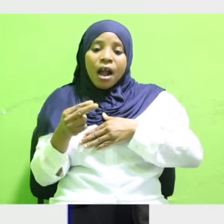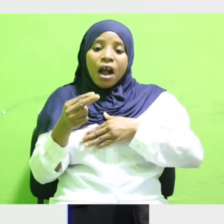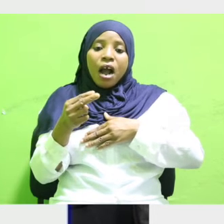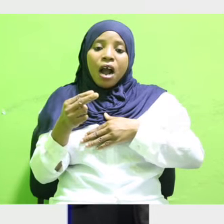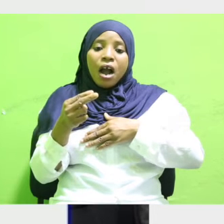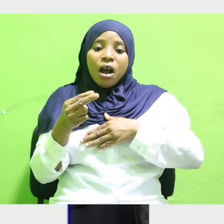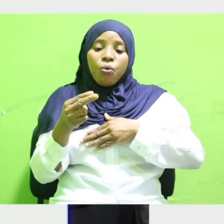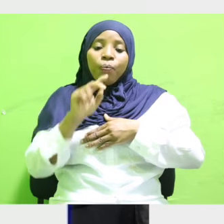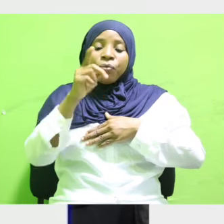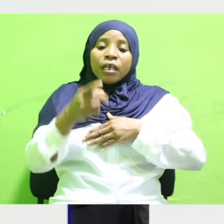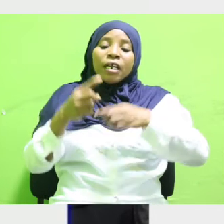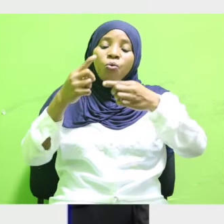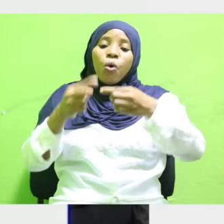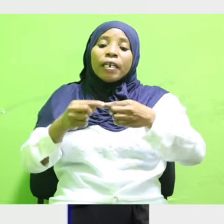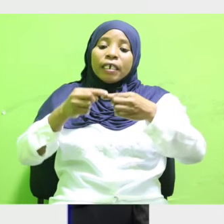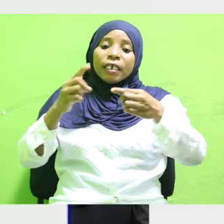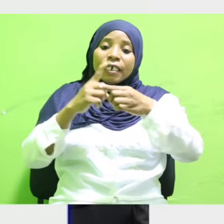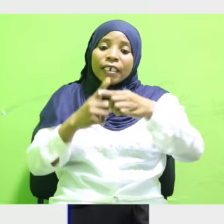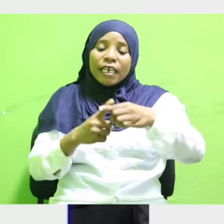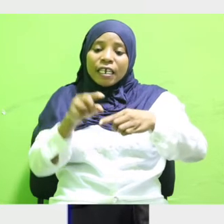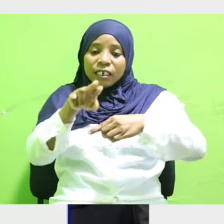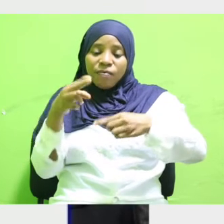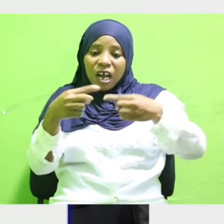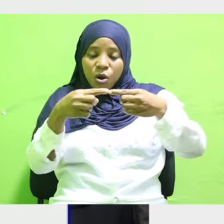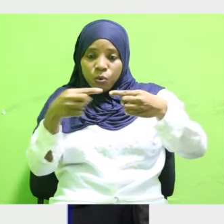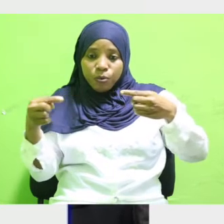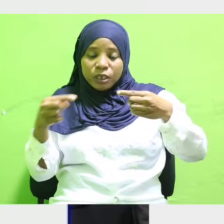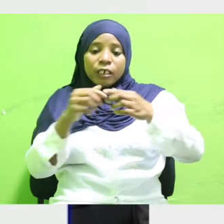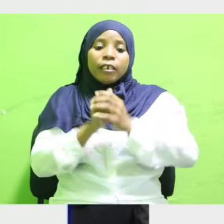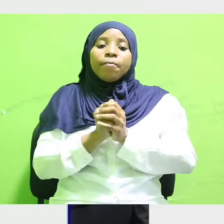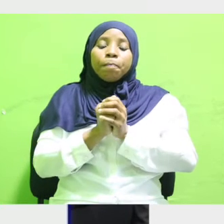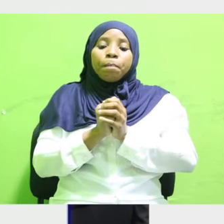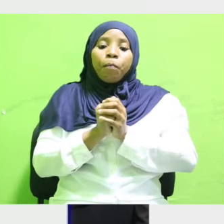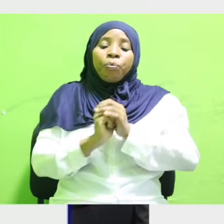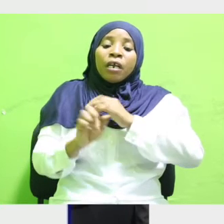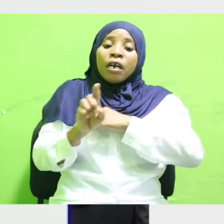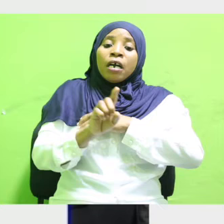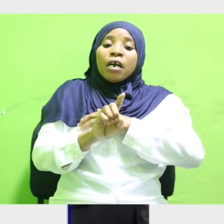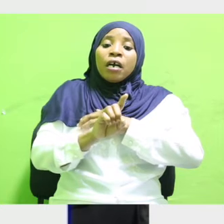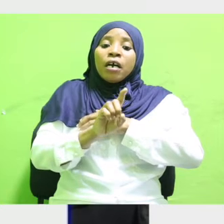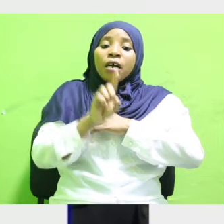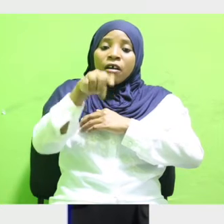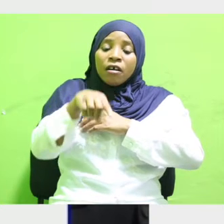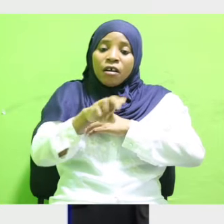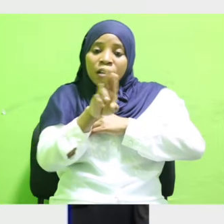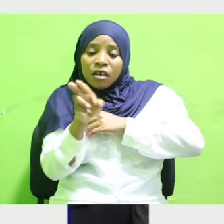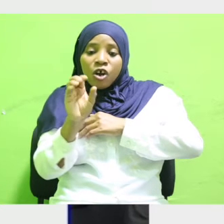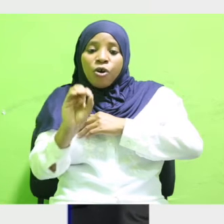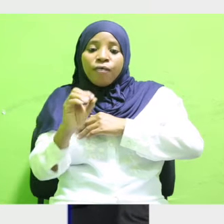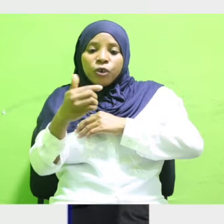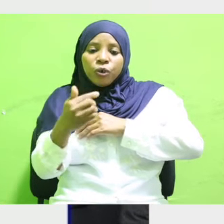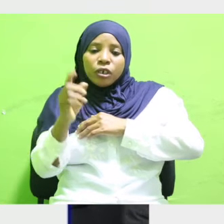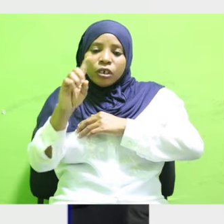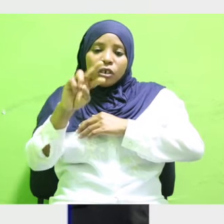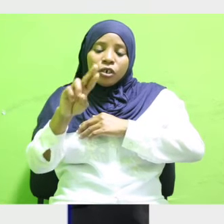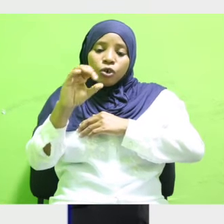while others are negatively phototropic. But phototropism is important to organisms such as